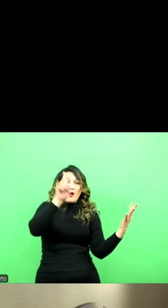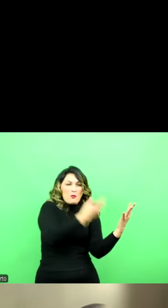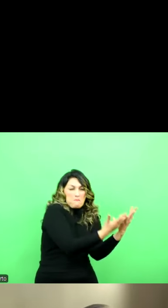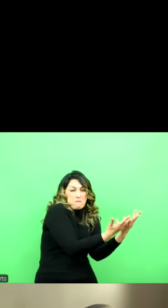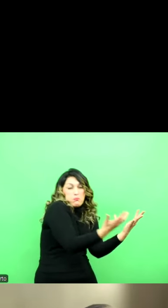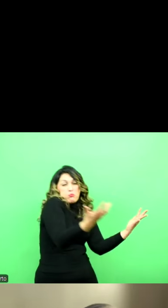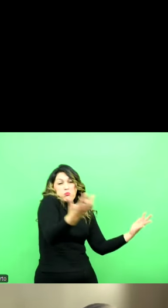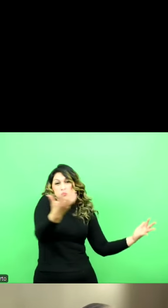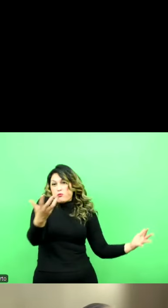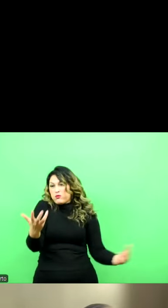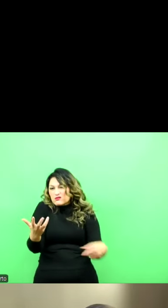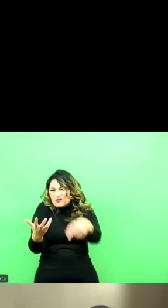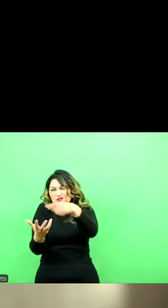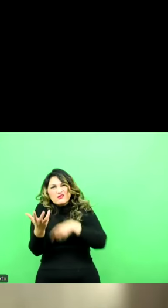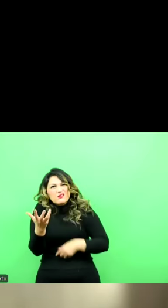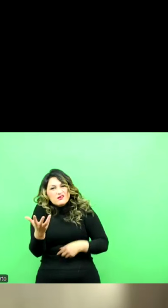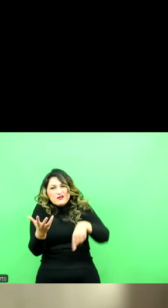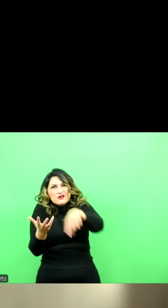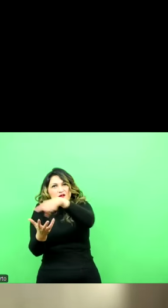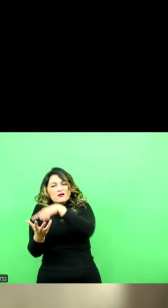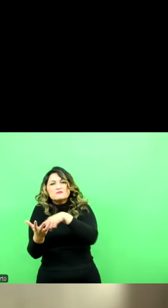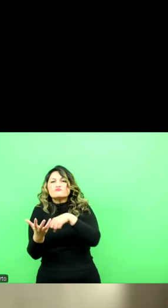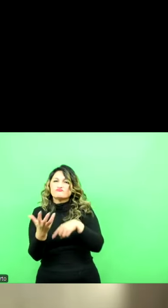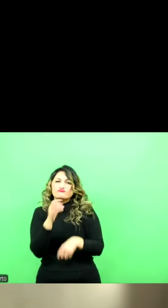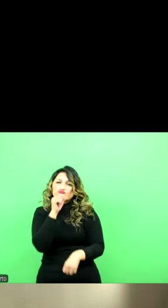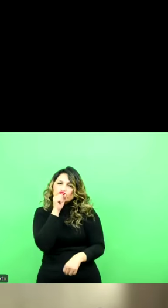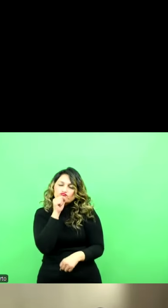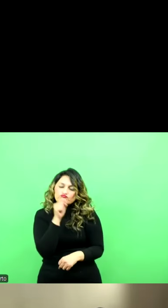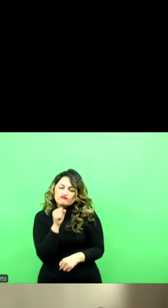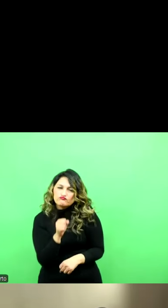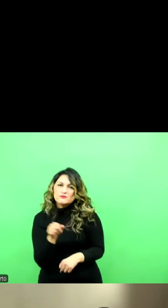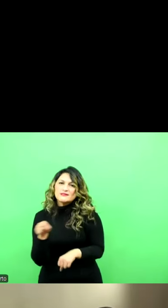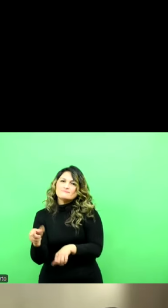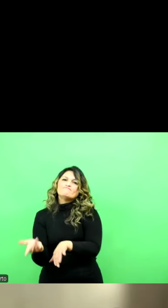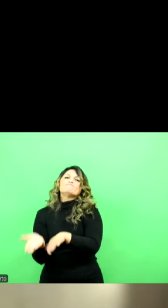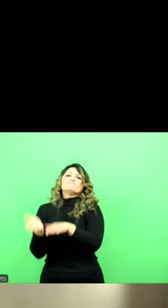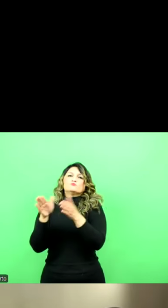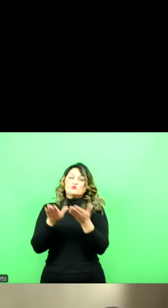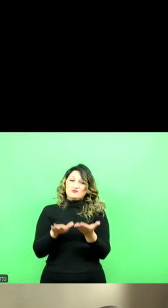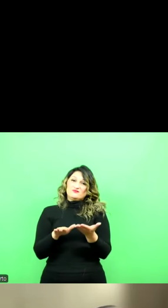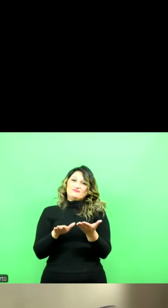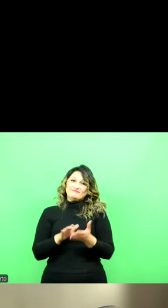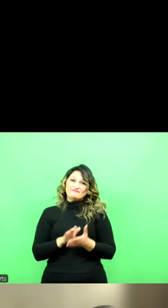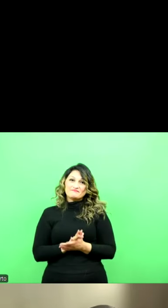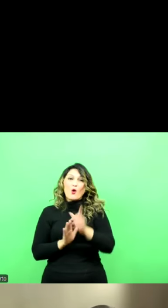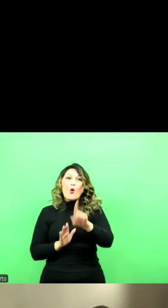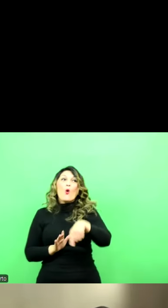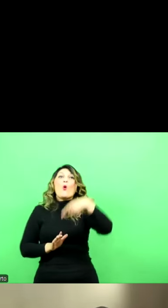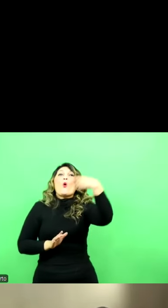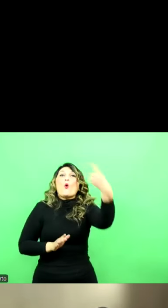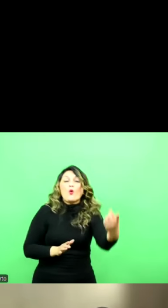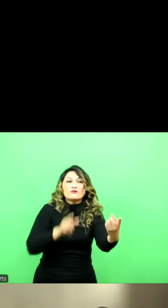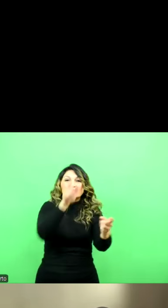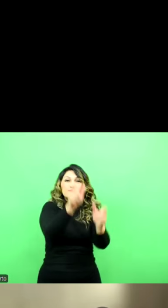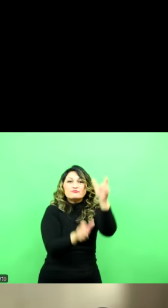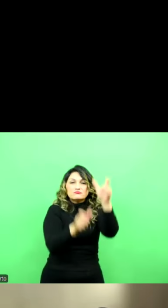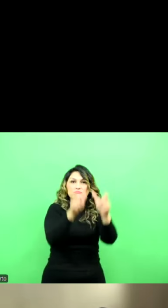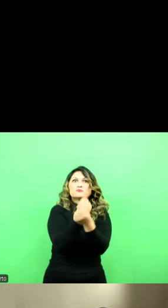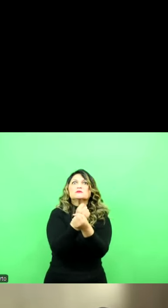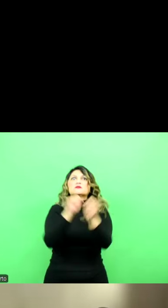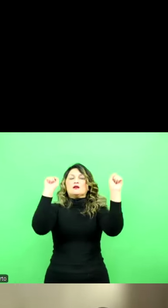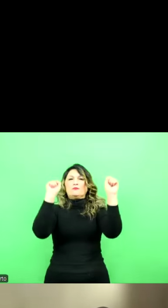were able to approach the disaster with a long view and comparing the impacts to other traumatic events in